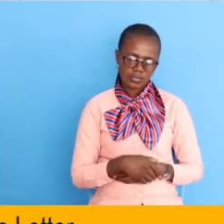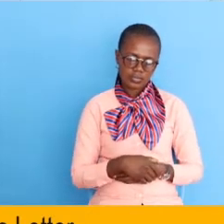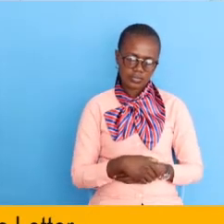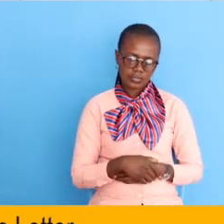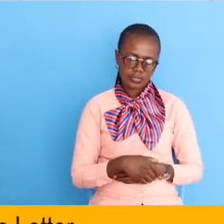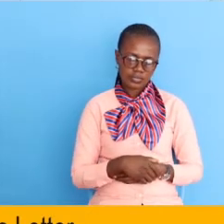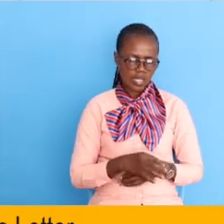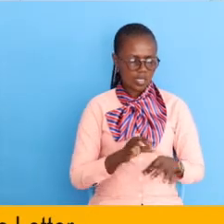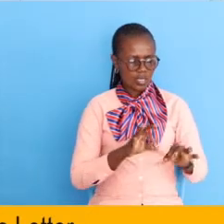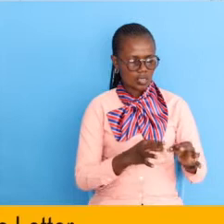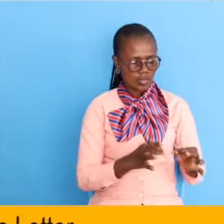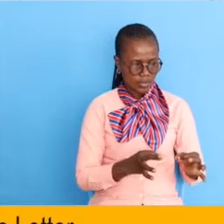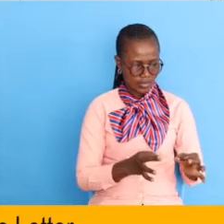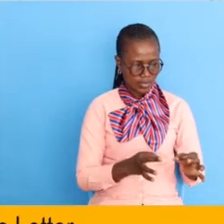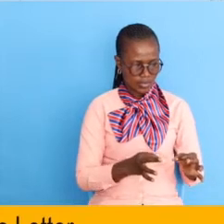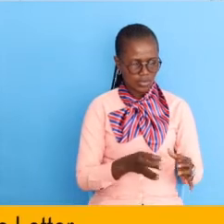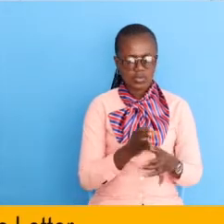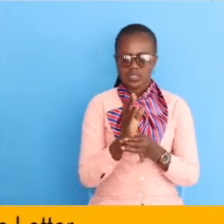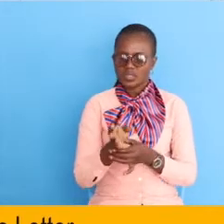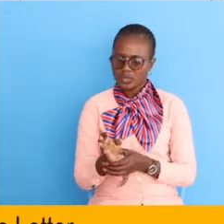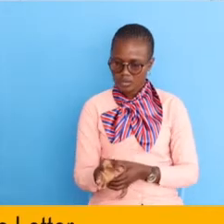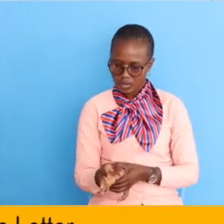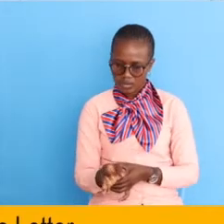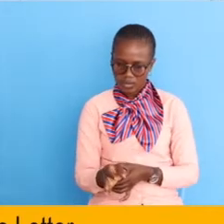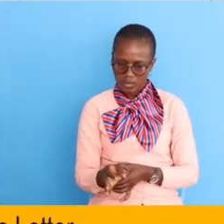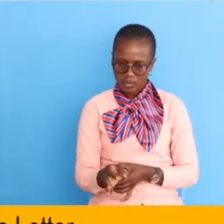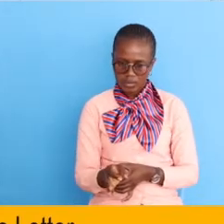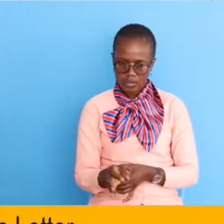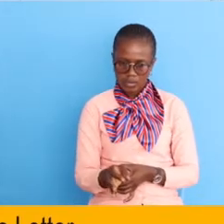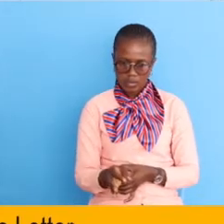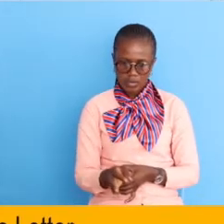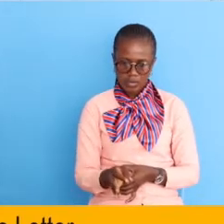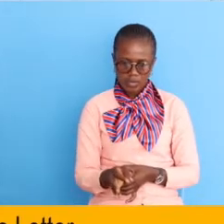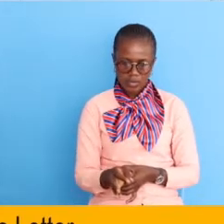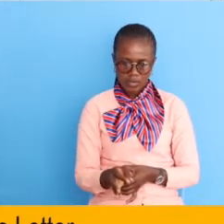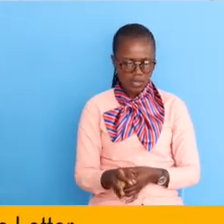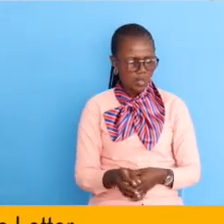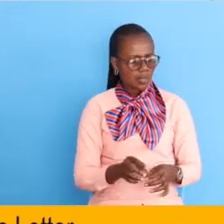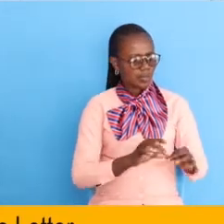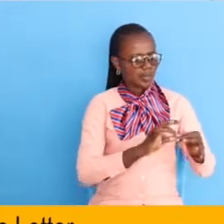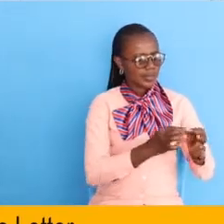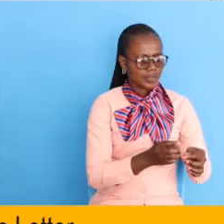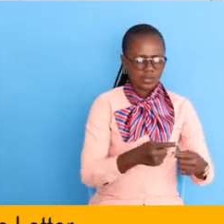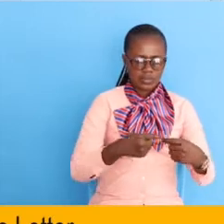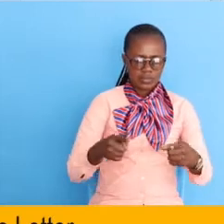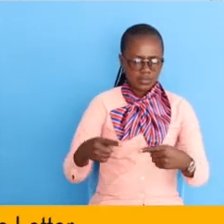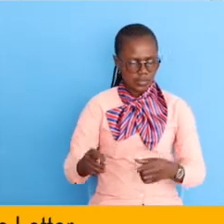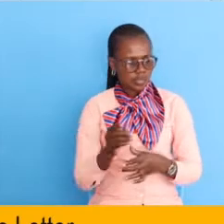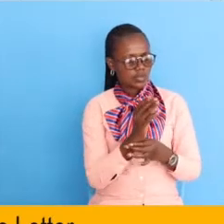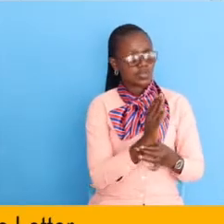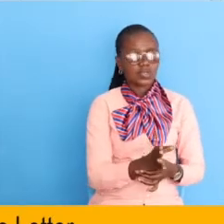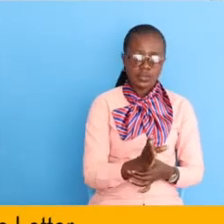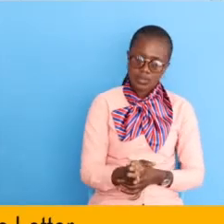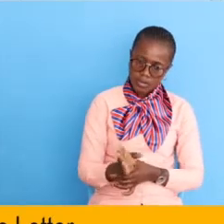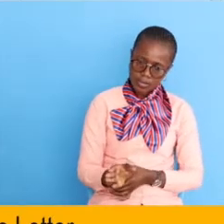What and how do we greet? There are a number of different greetings that we normally make when we come across or when we meet